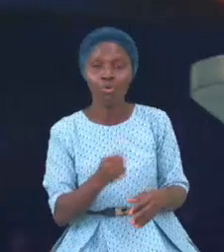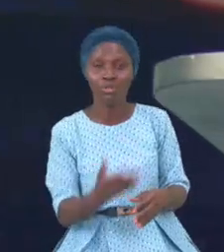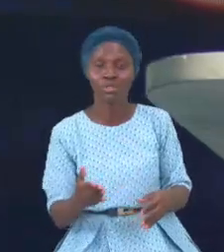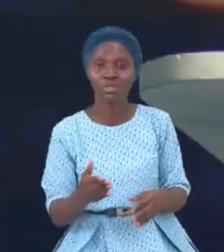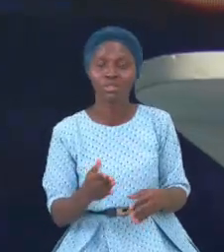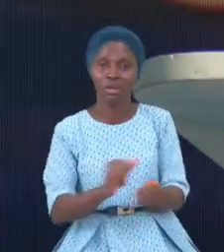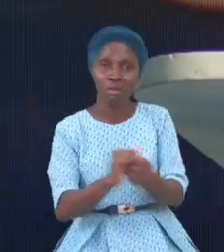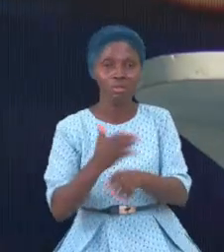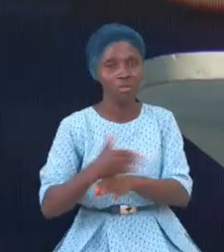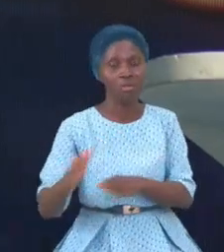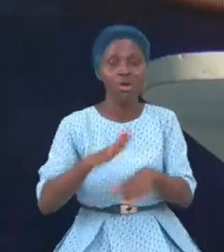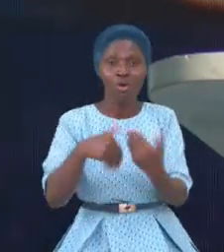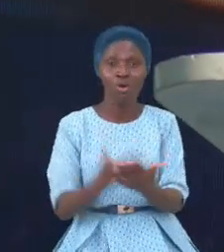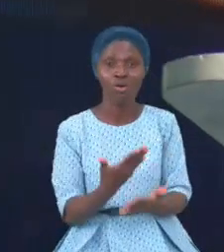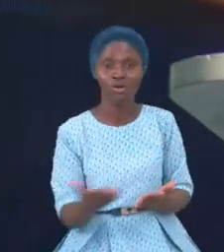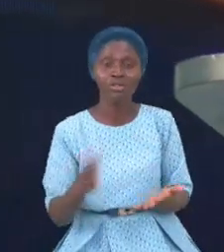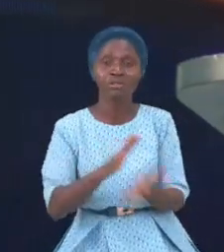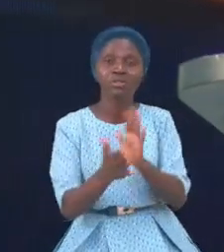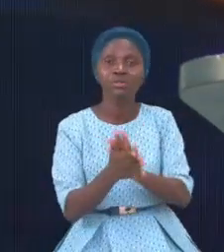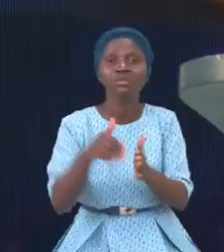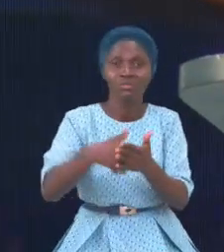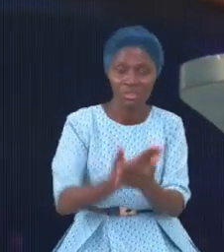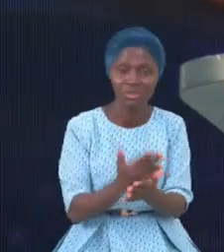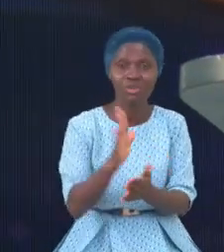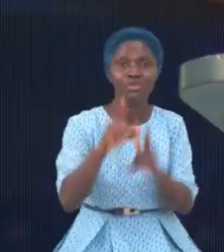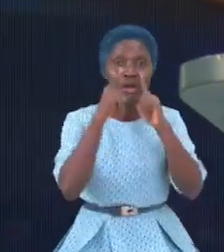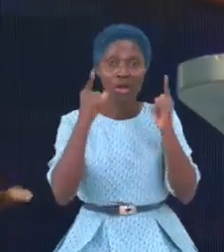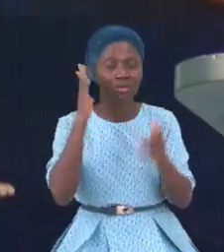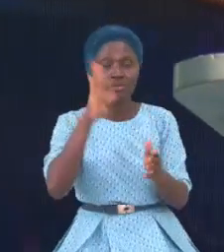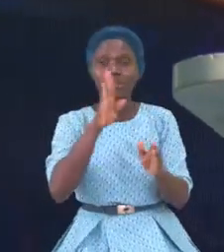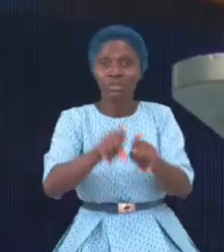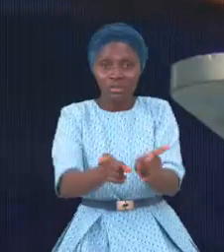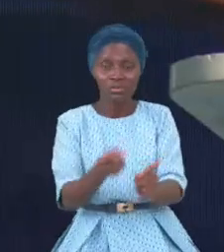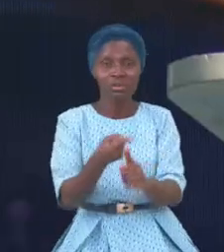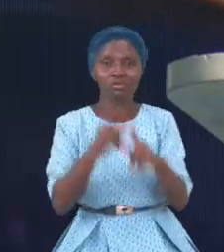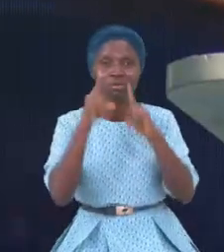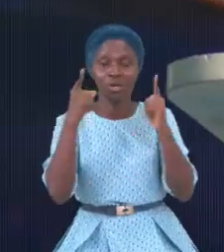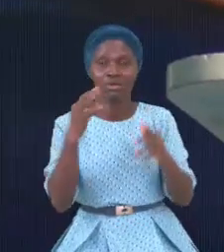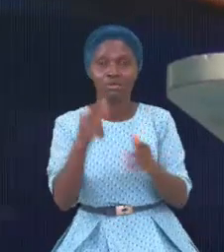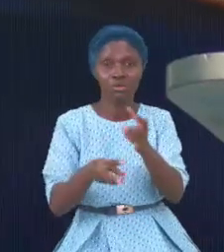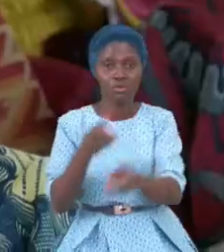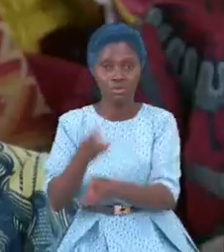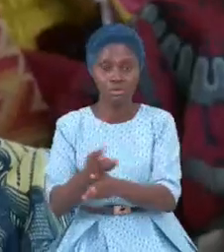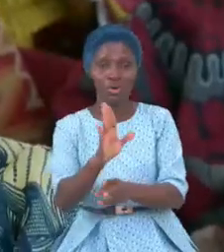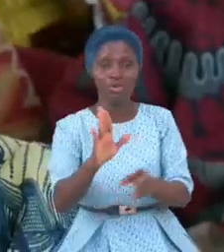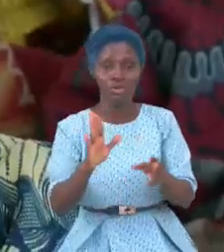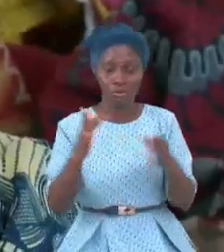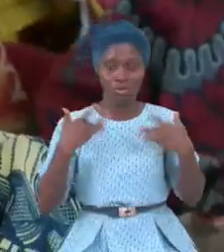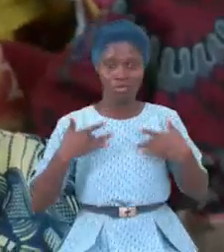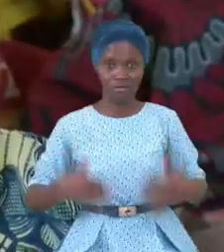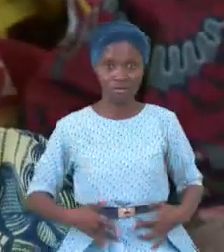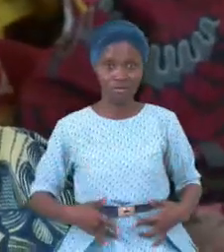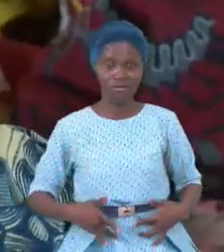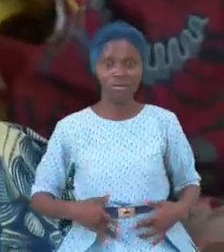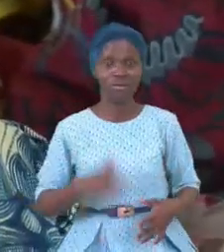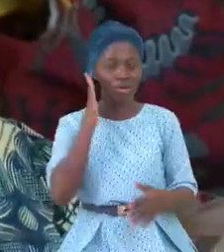Your language will be different from the language of the world. Your appearance will be different from the appearance of the world.